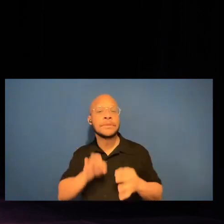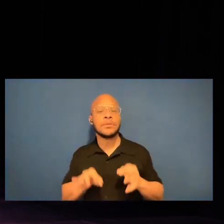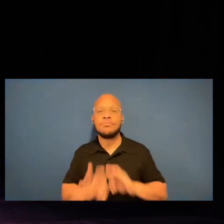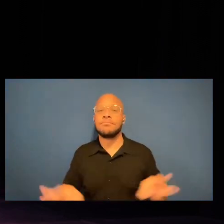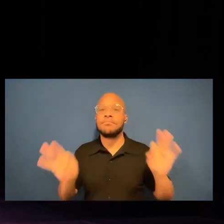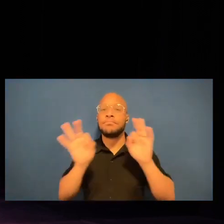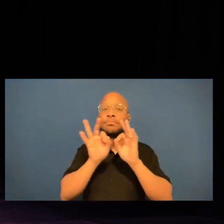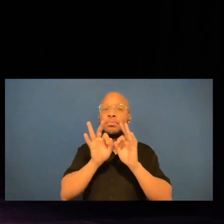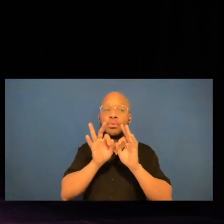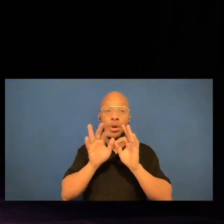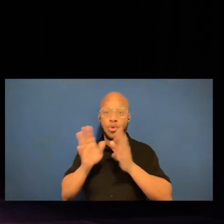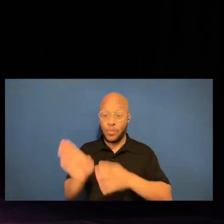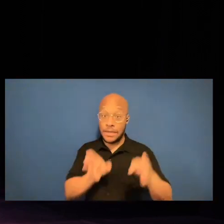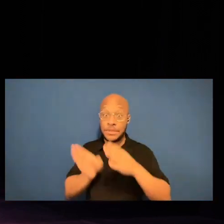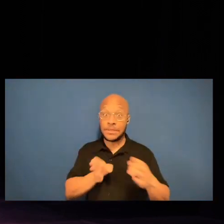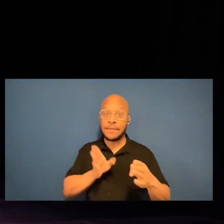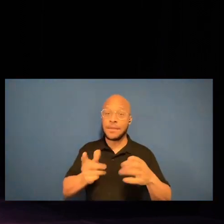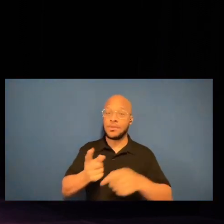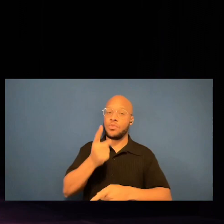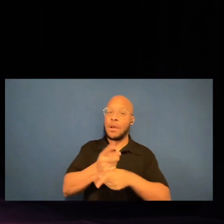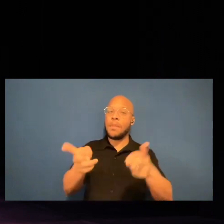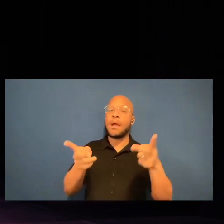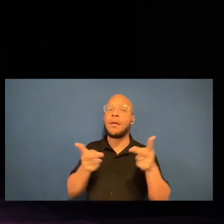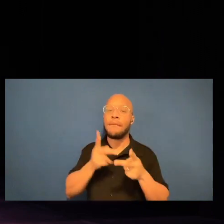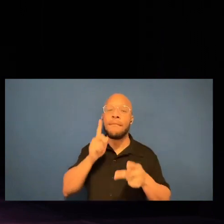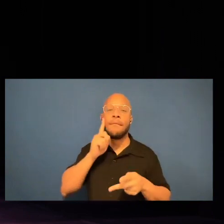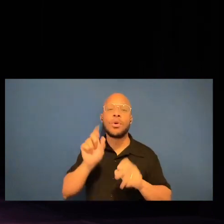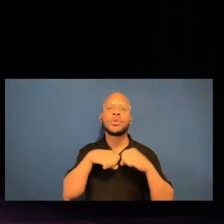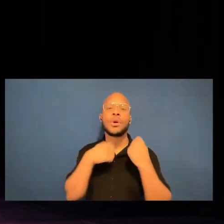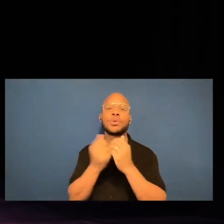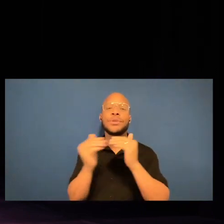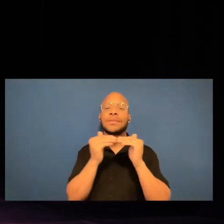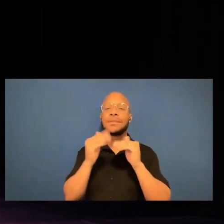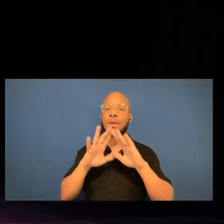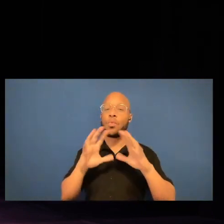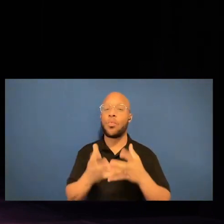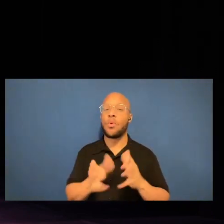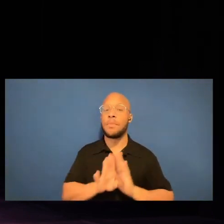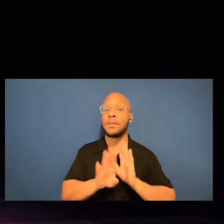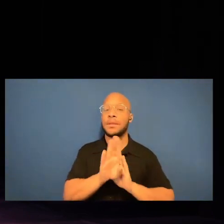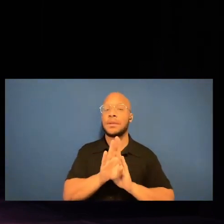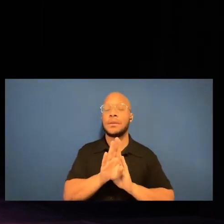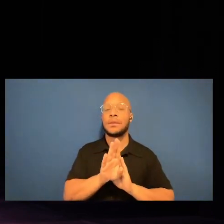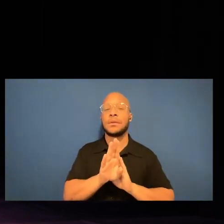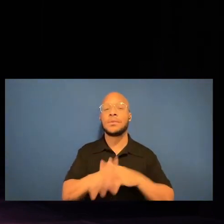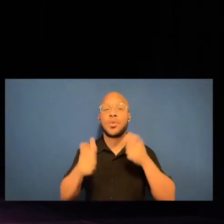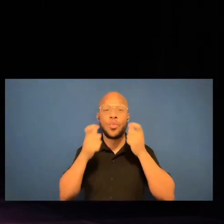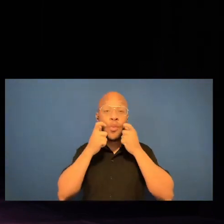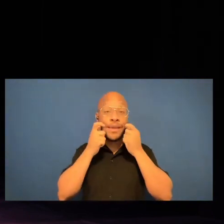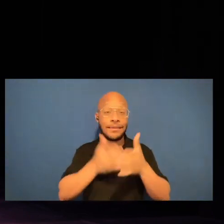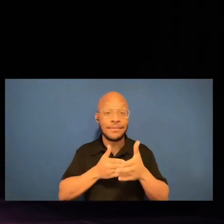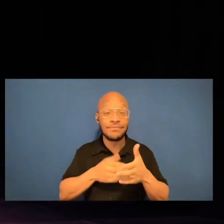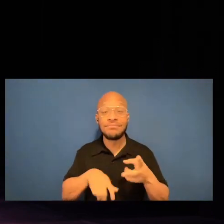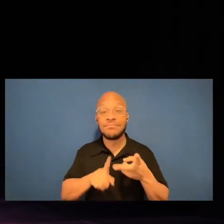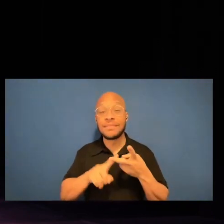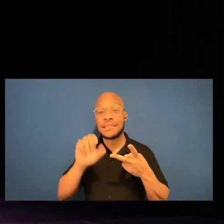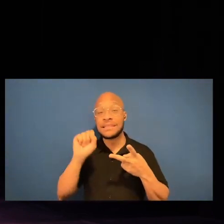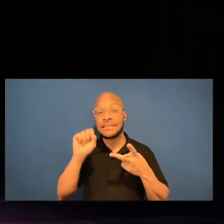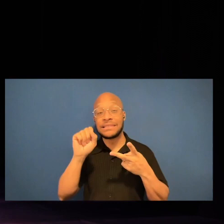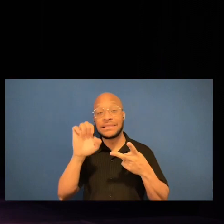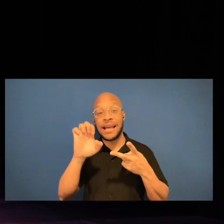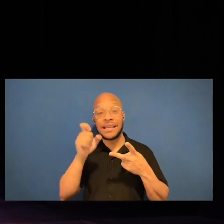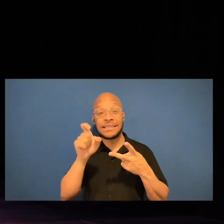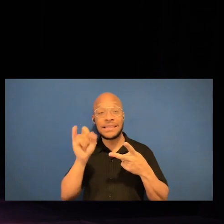building. Unpacking how ideas like racism and sexism remain sturdy by embedding themselves in everything from physical and